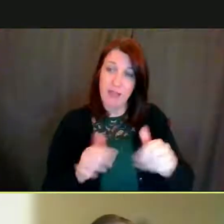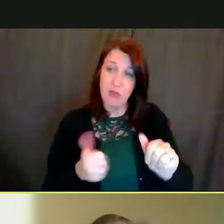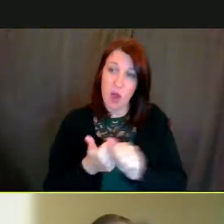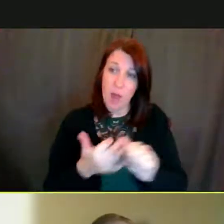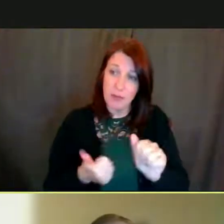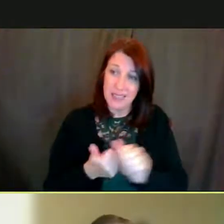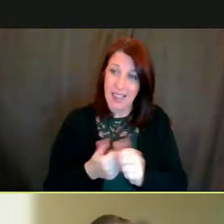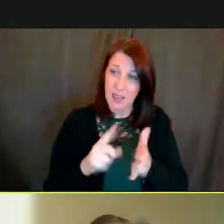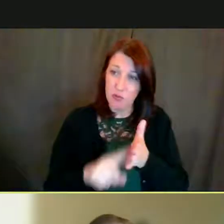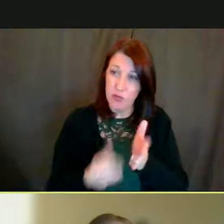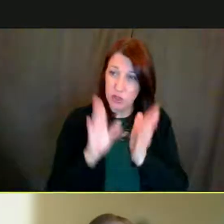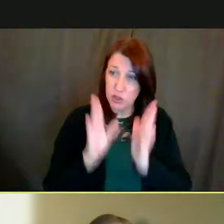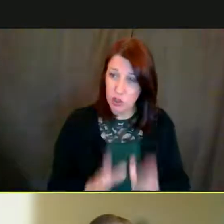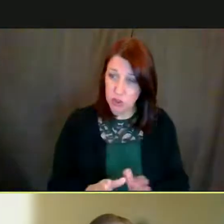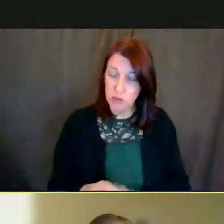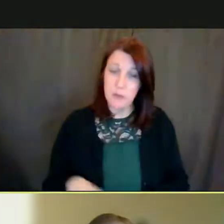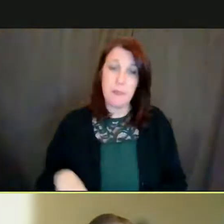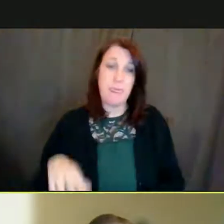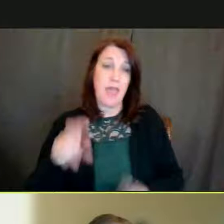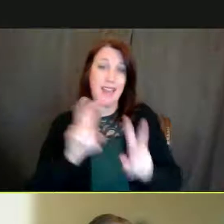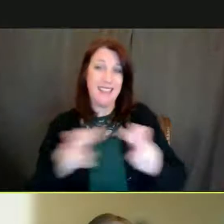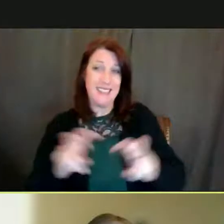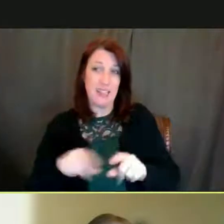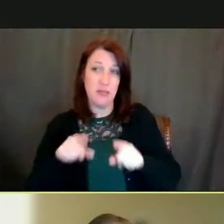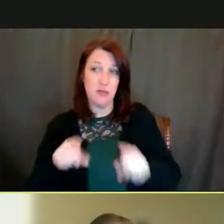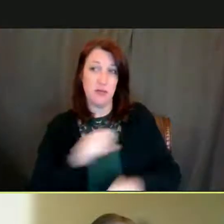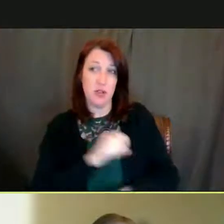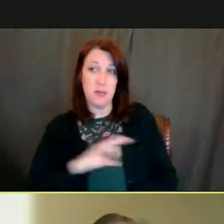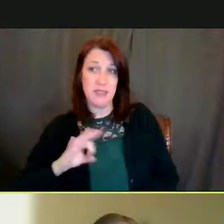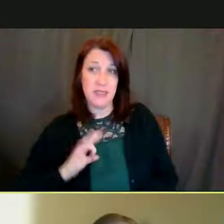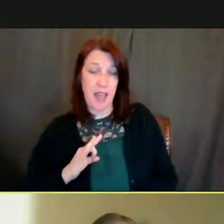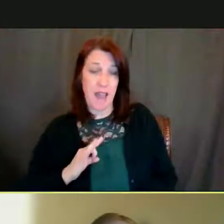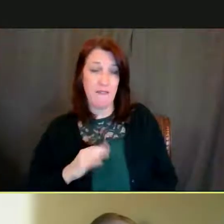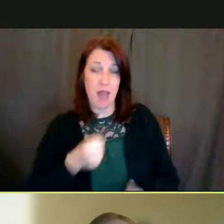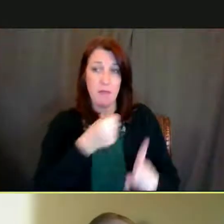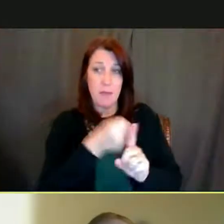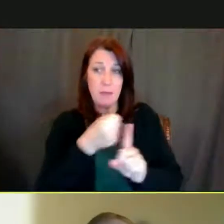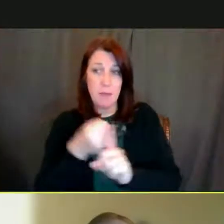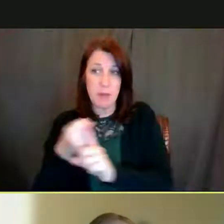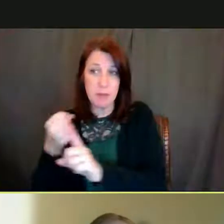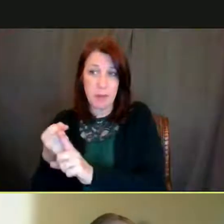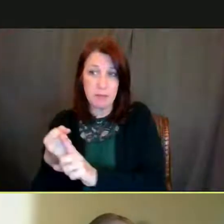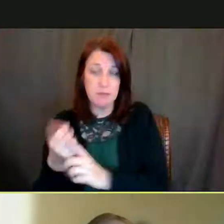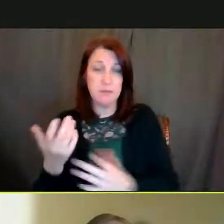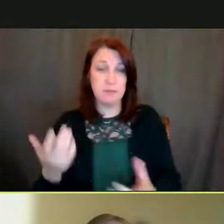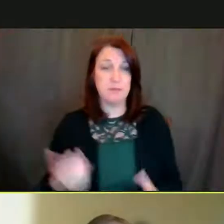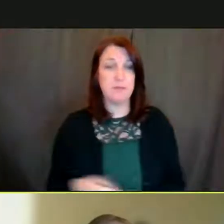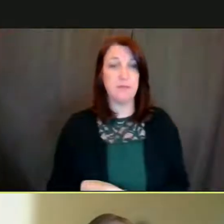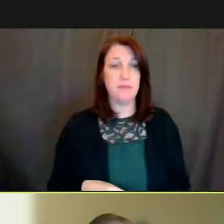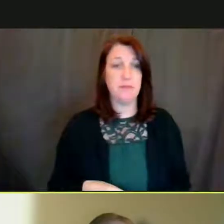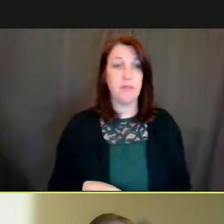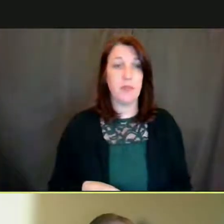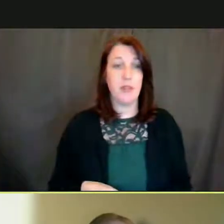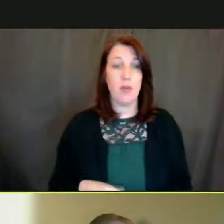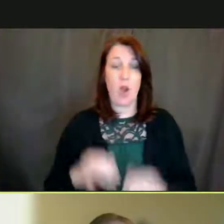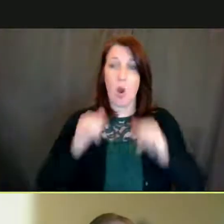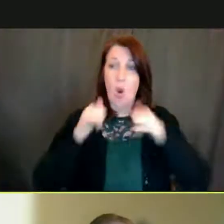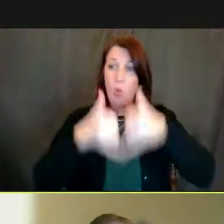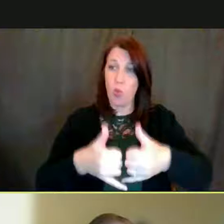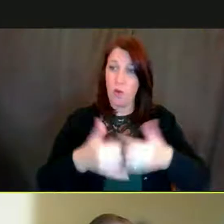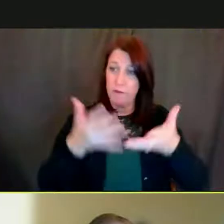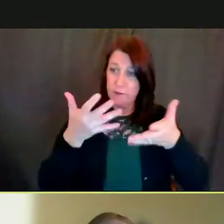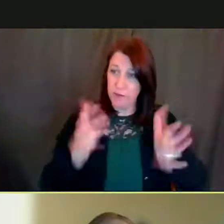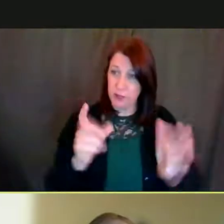assessed by NIH program staff during regular reporting intervals or sooner. Then once an award is made, compliance with the